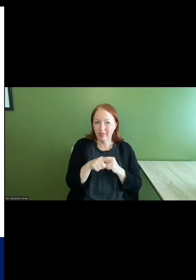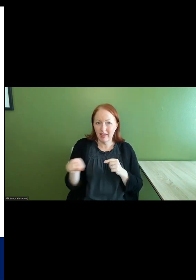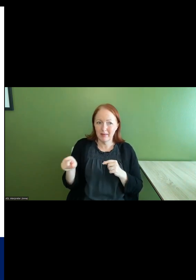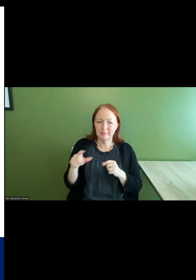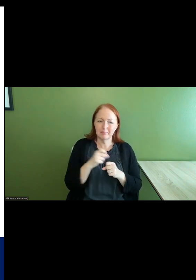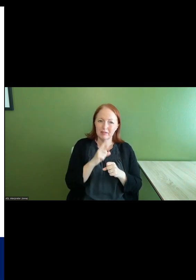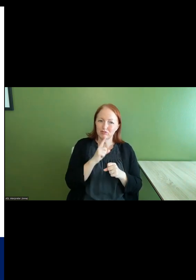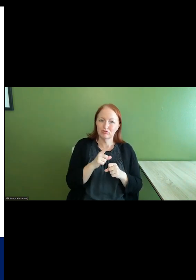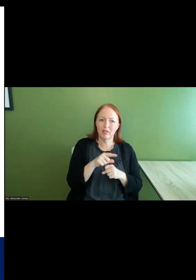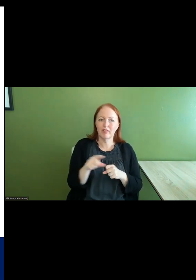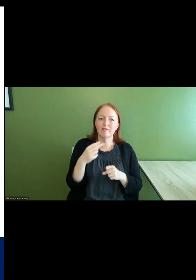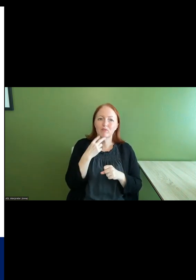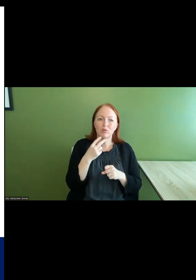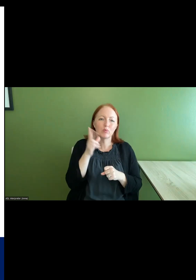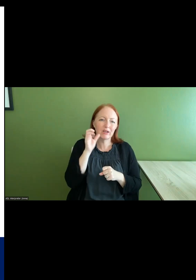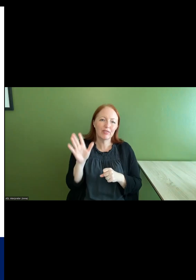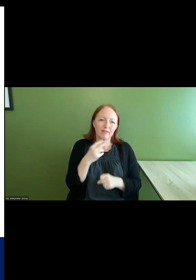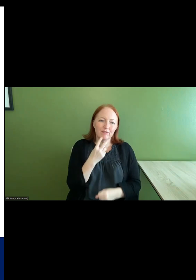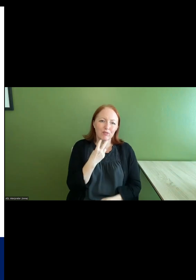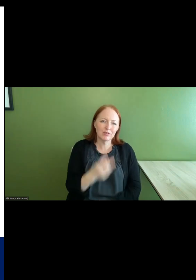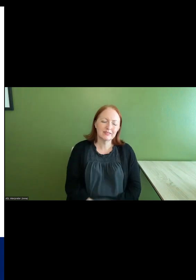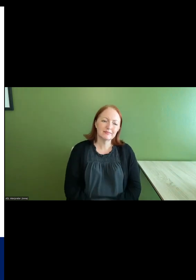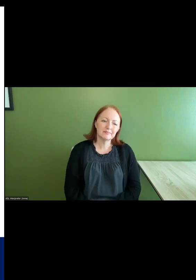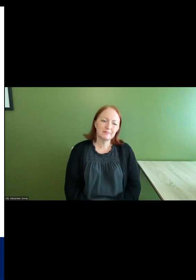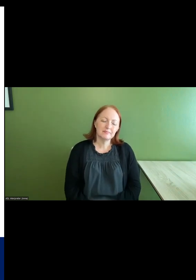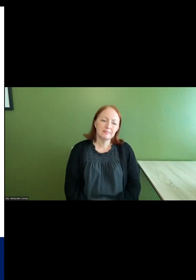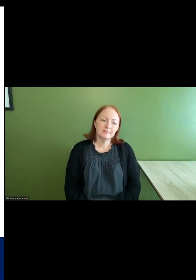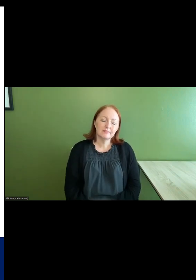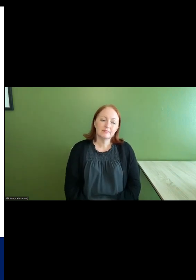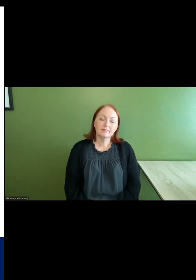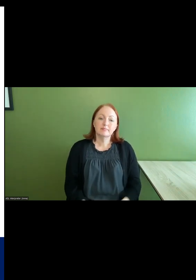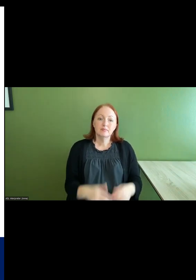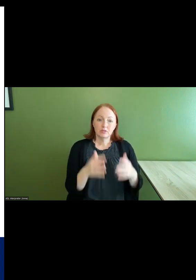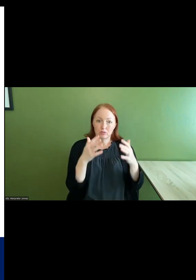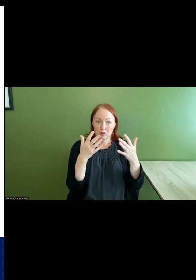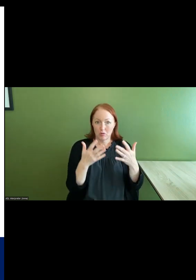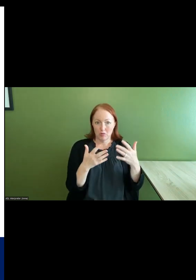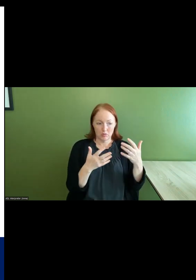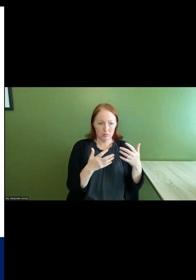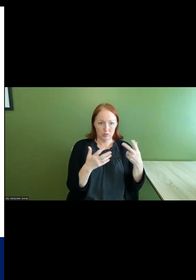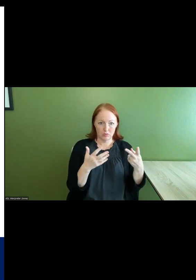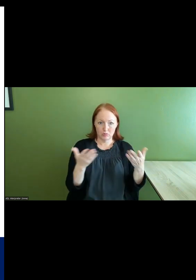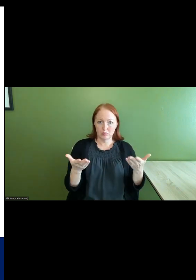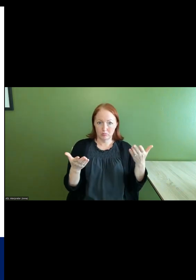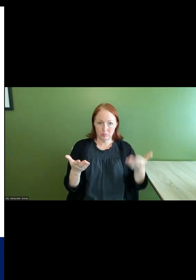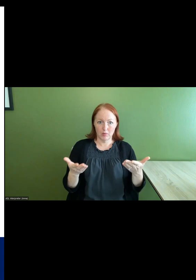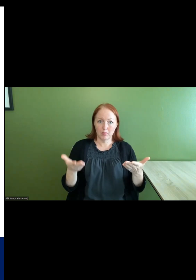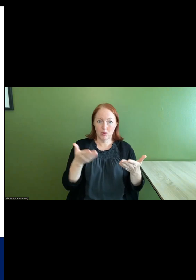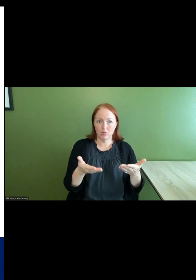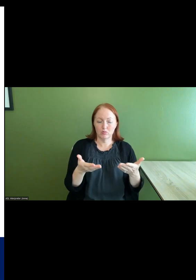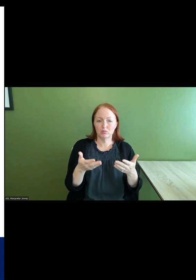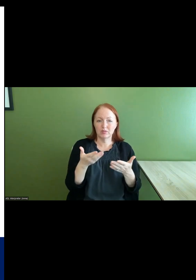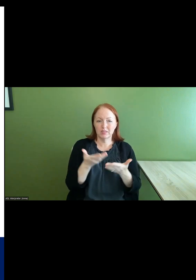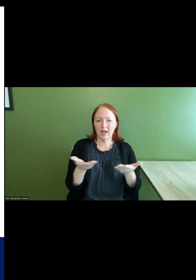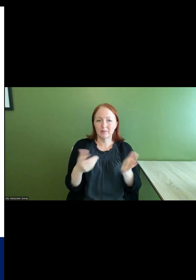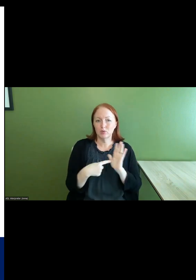want to make sure that their voice is heard. So those are the two proposed items that we bring